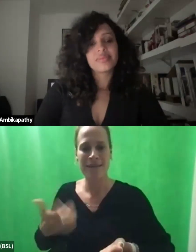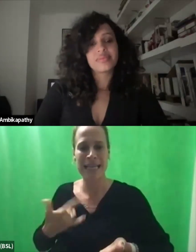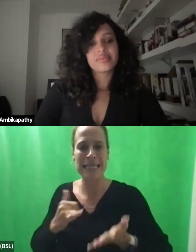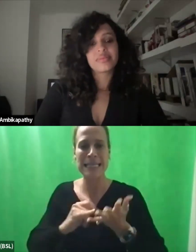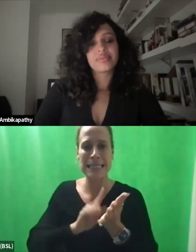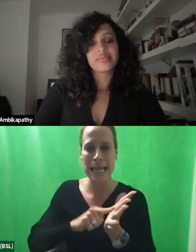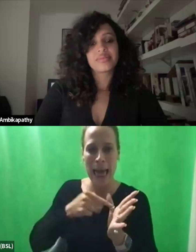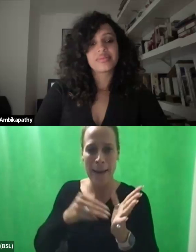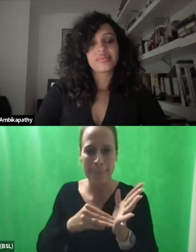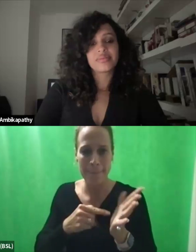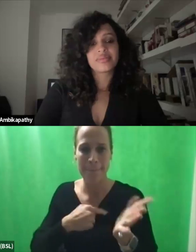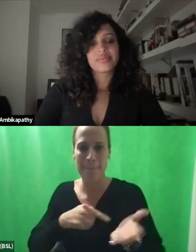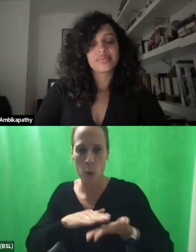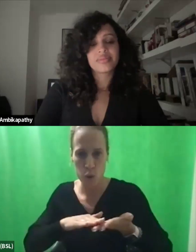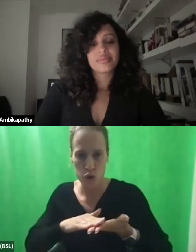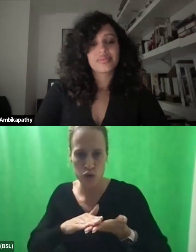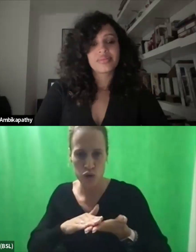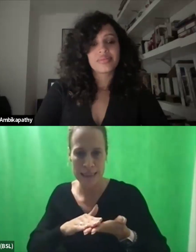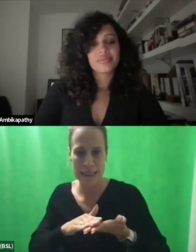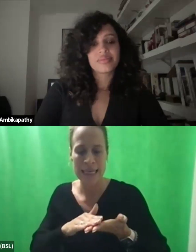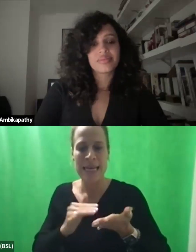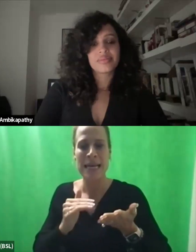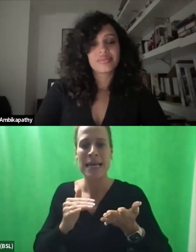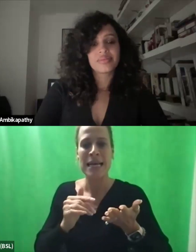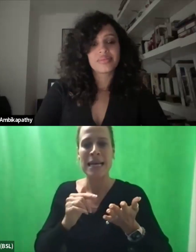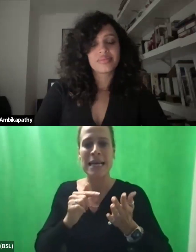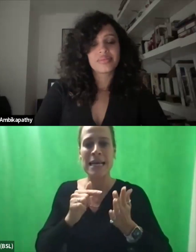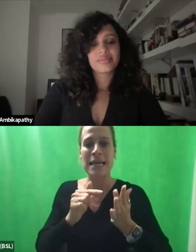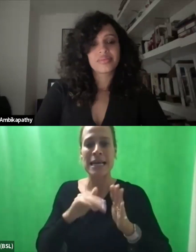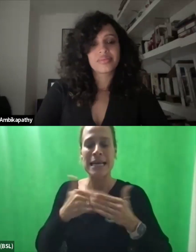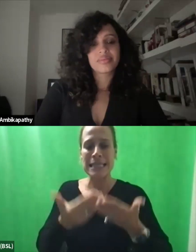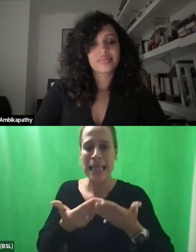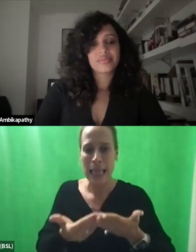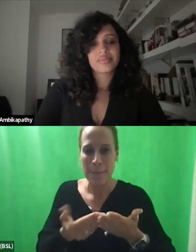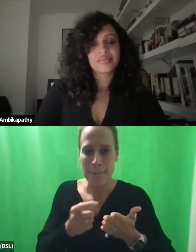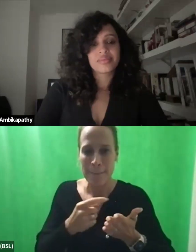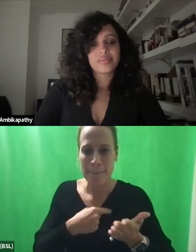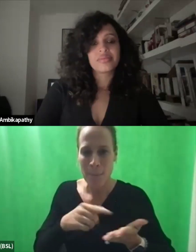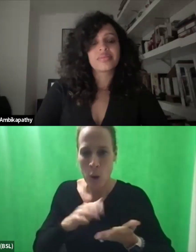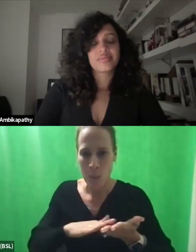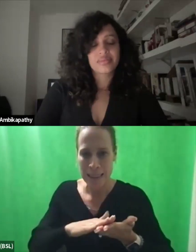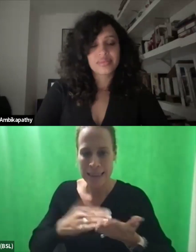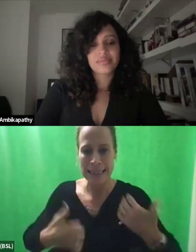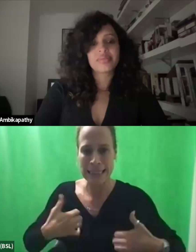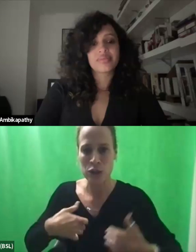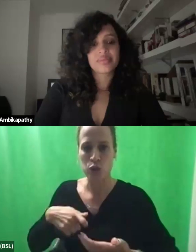scene. And the slam poets are also keen to put pen to paper